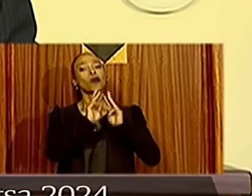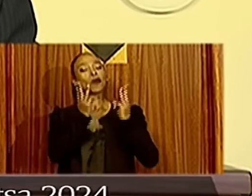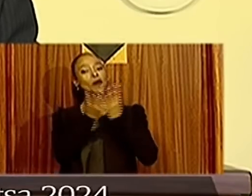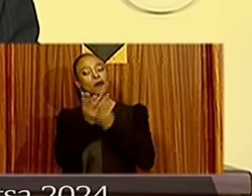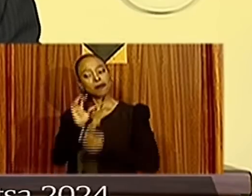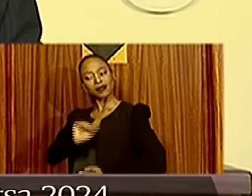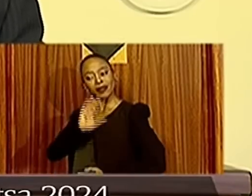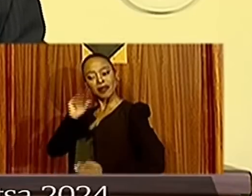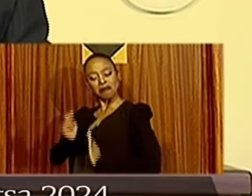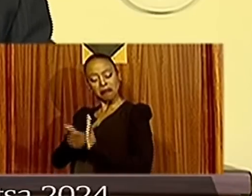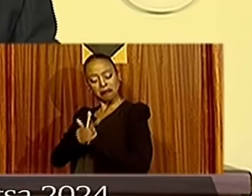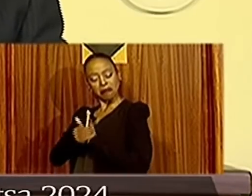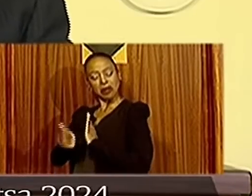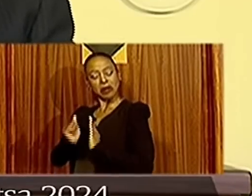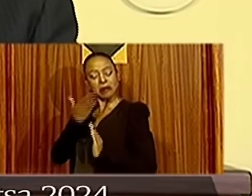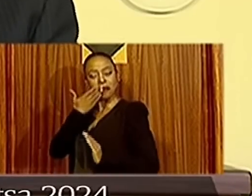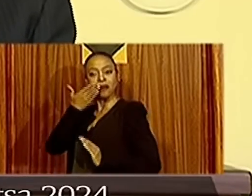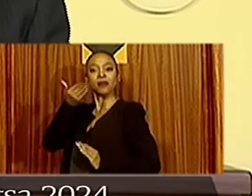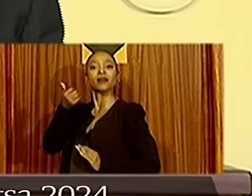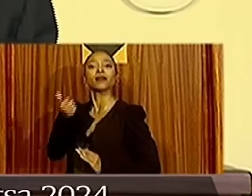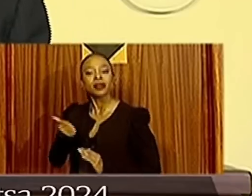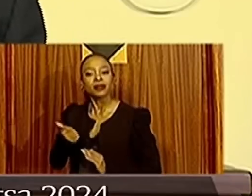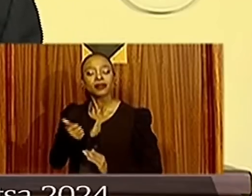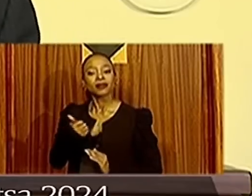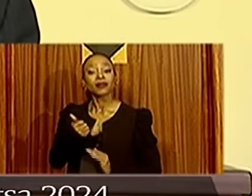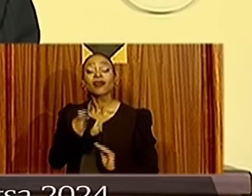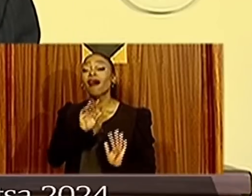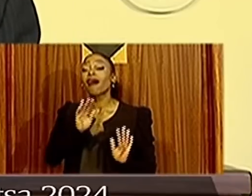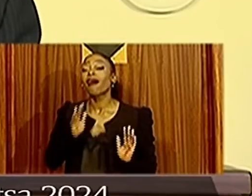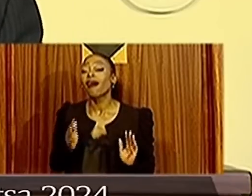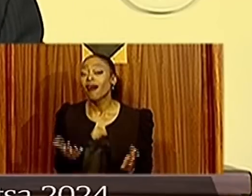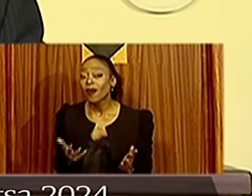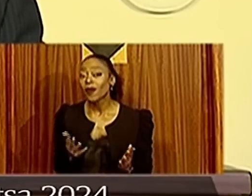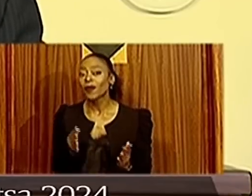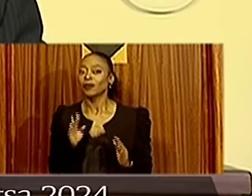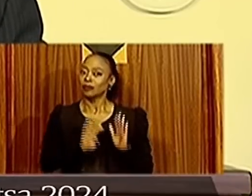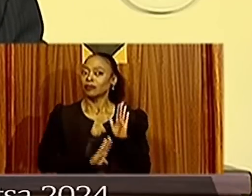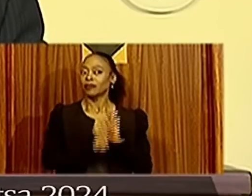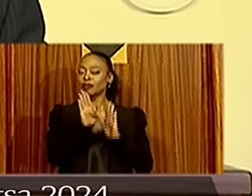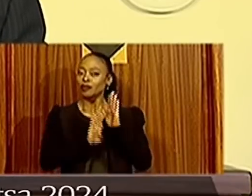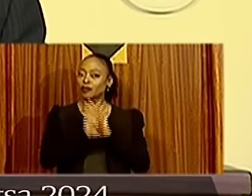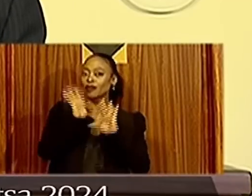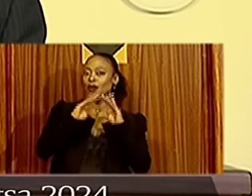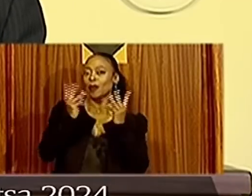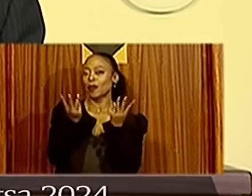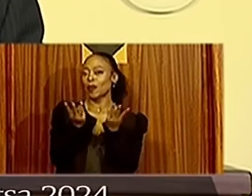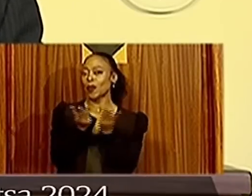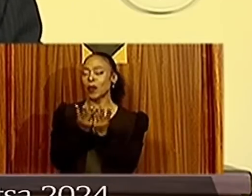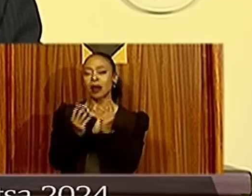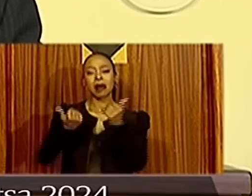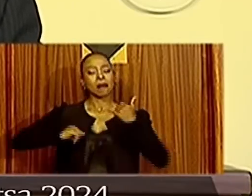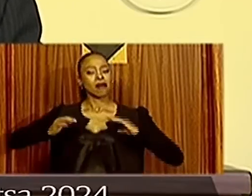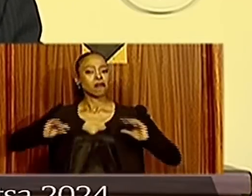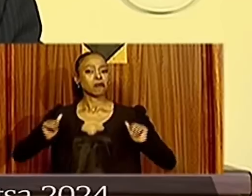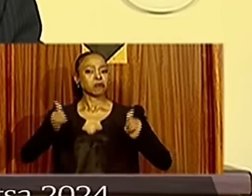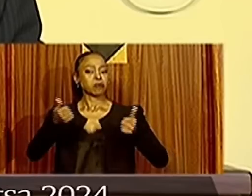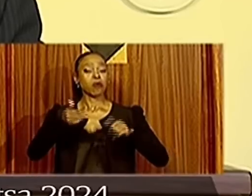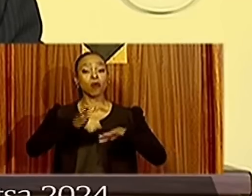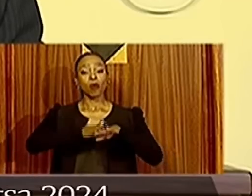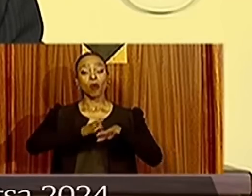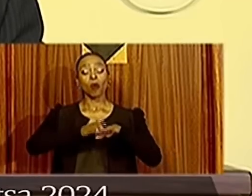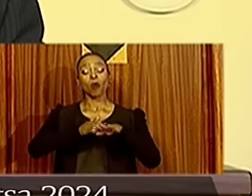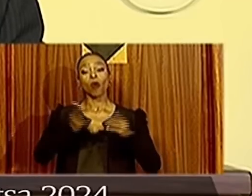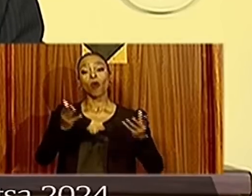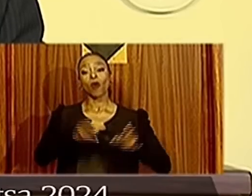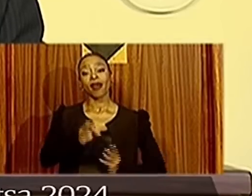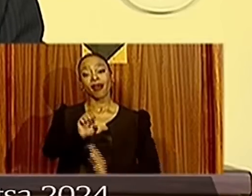stage, providing a strong voice for the developing world, particularly the global south, and